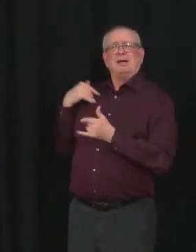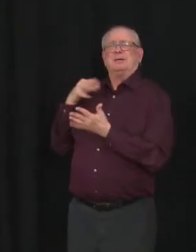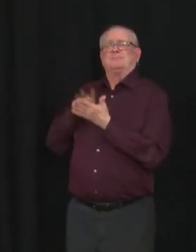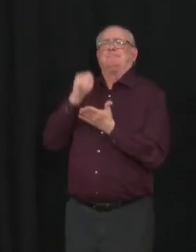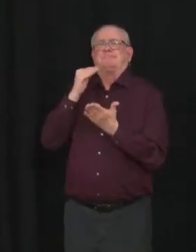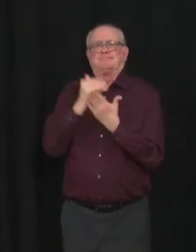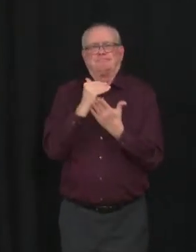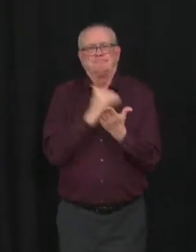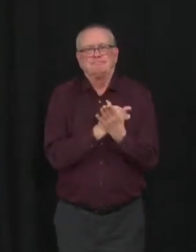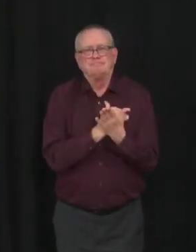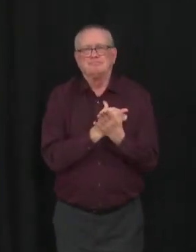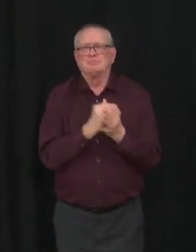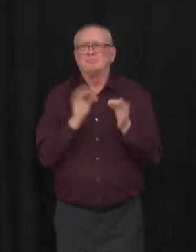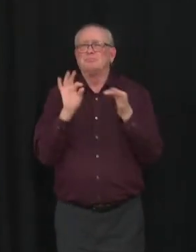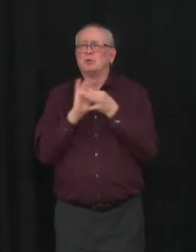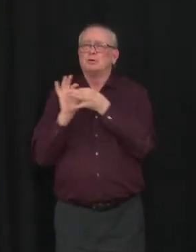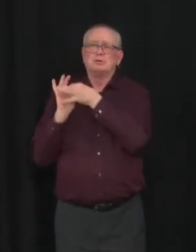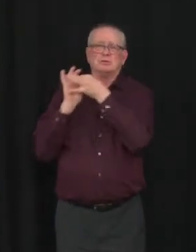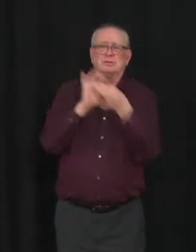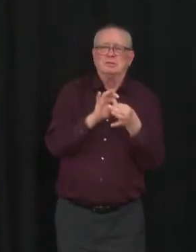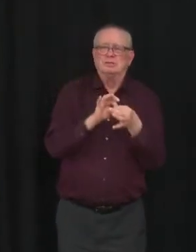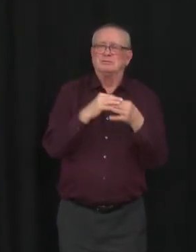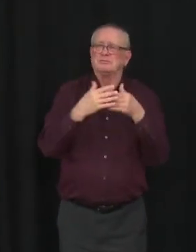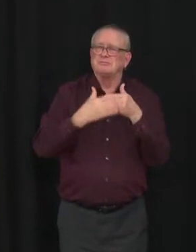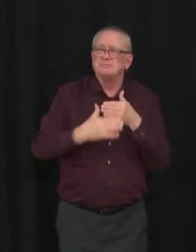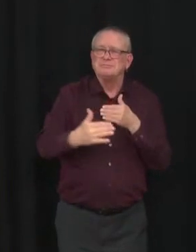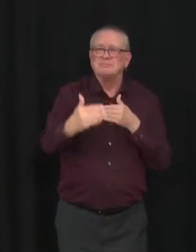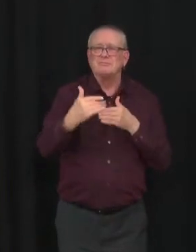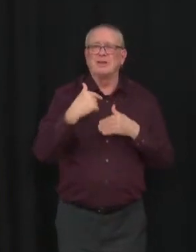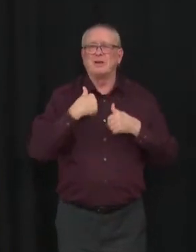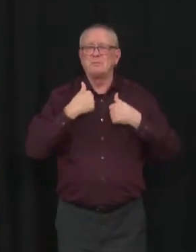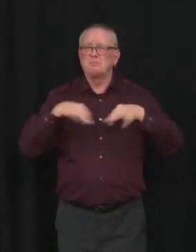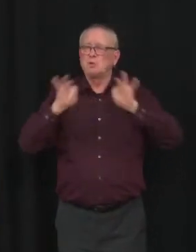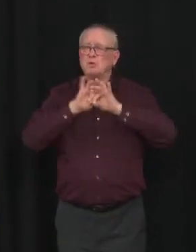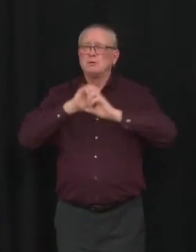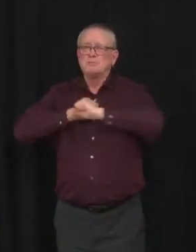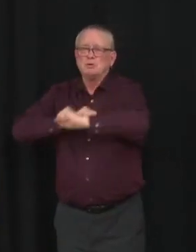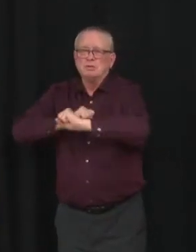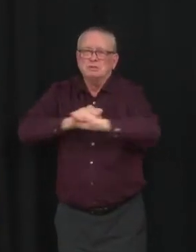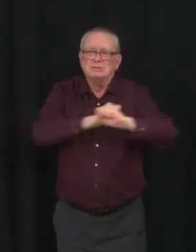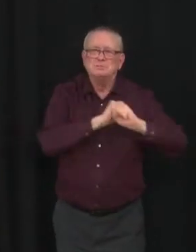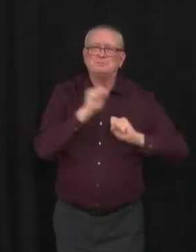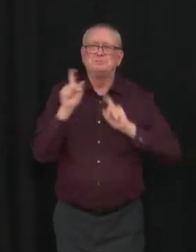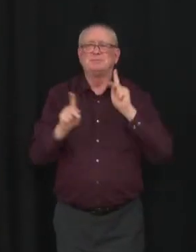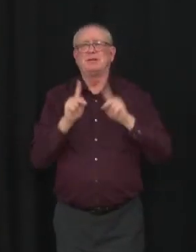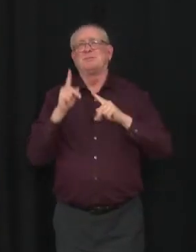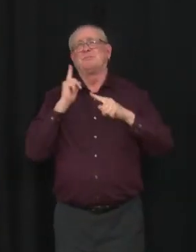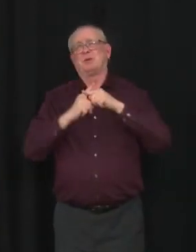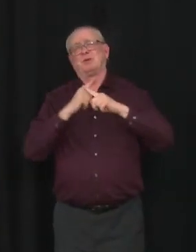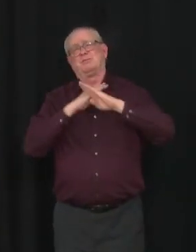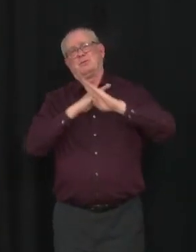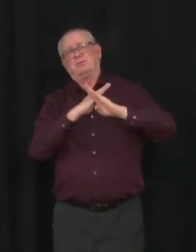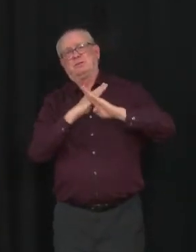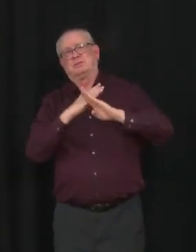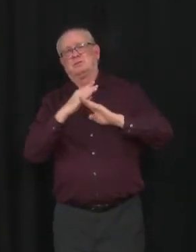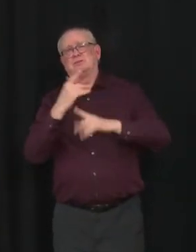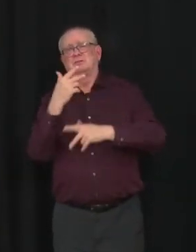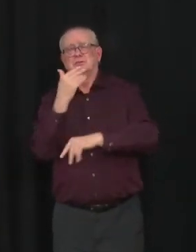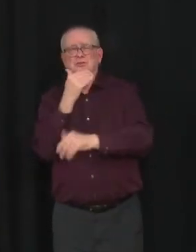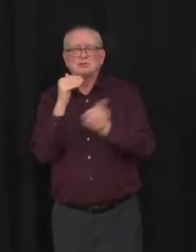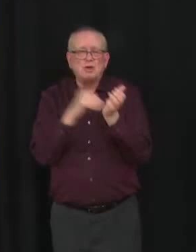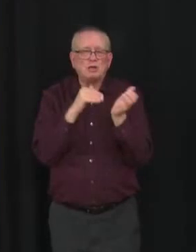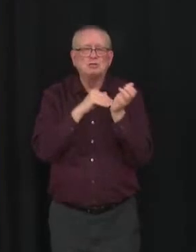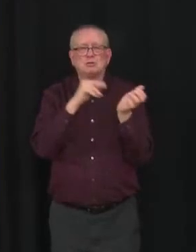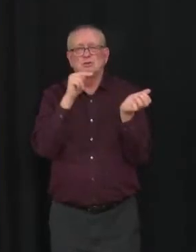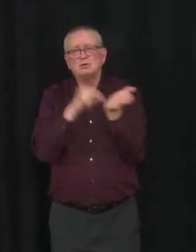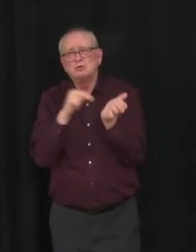This will help limit the impact on the health and well-being of Albertans and our healthcare system. So please do the right things.